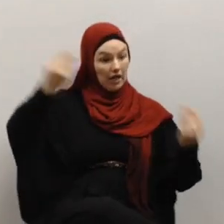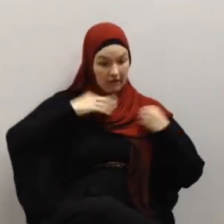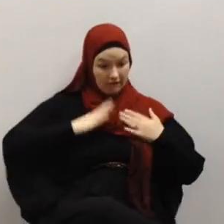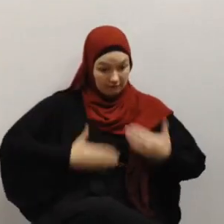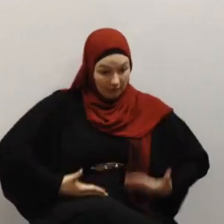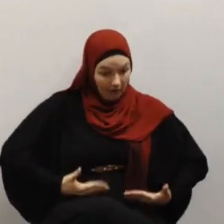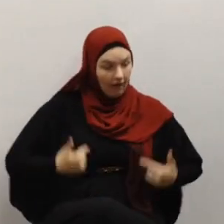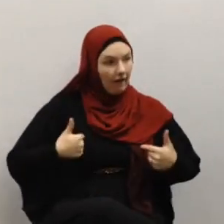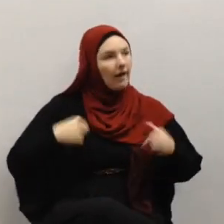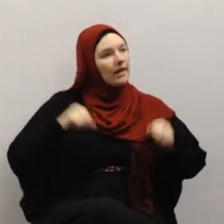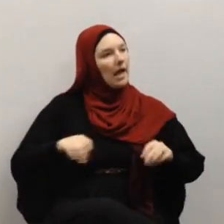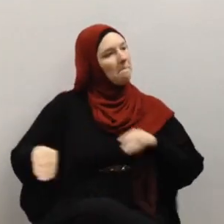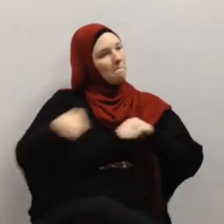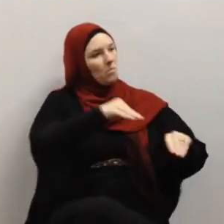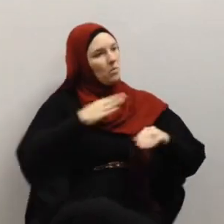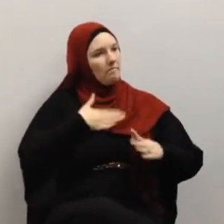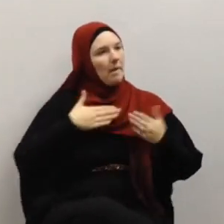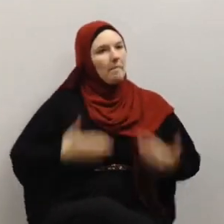body anywhere.